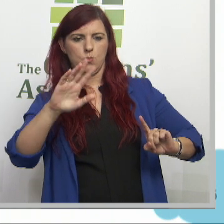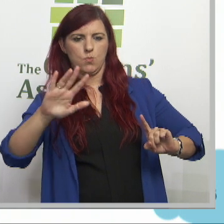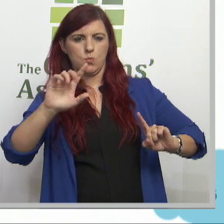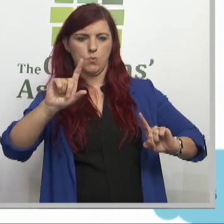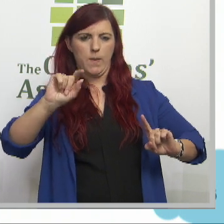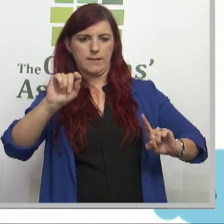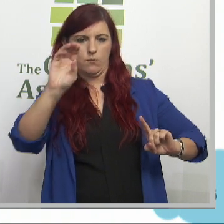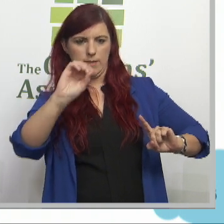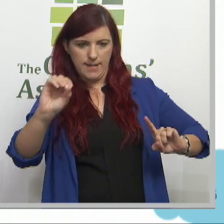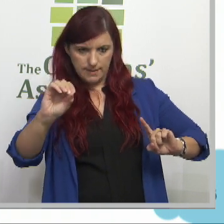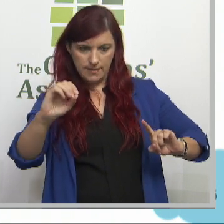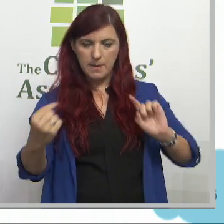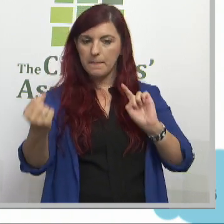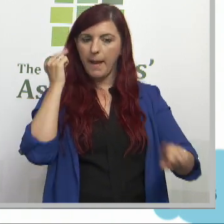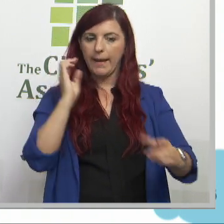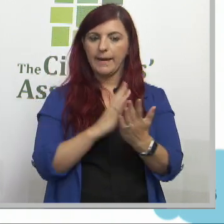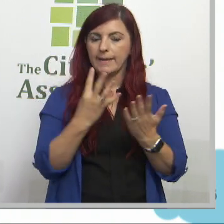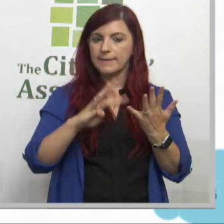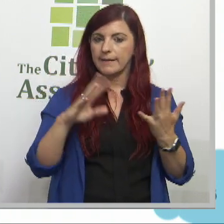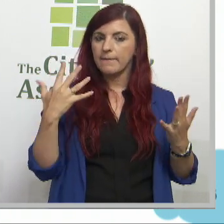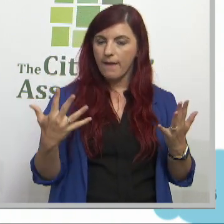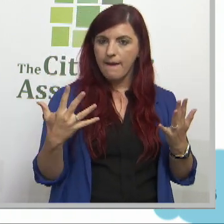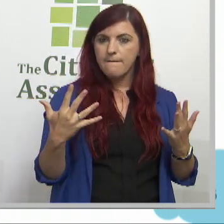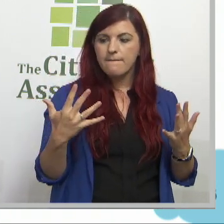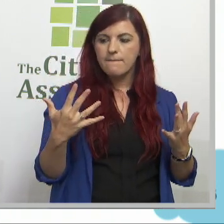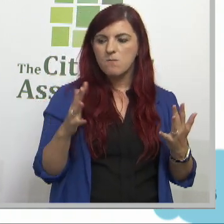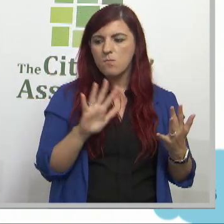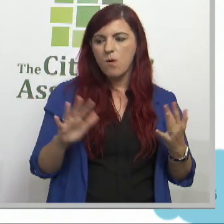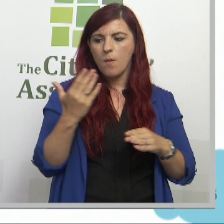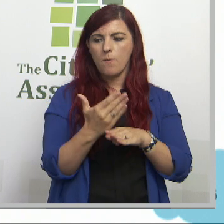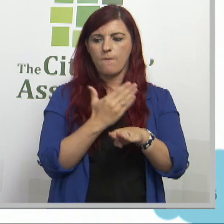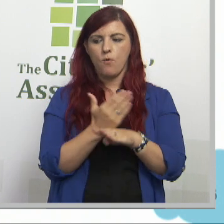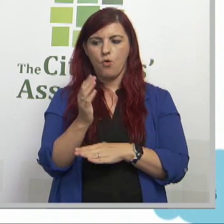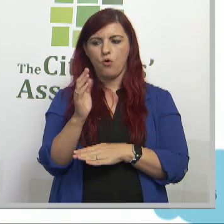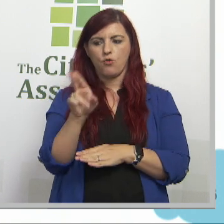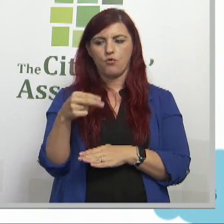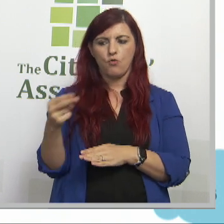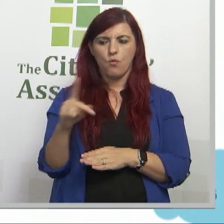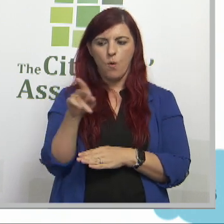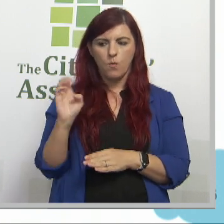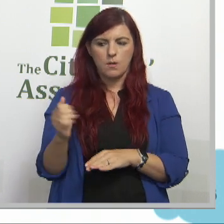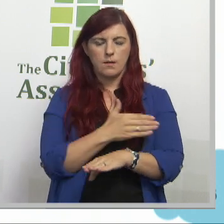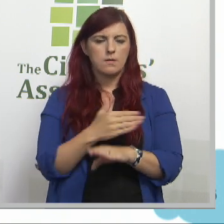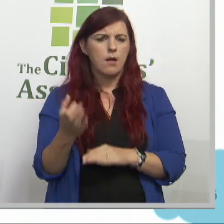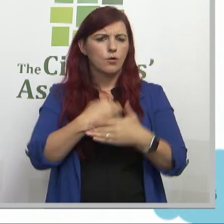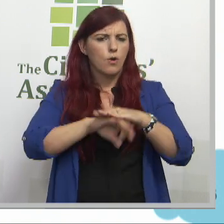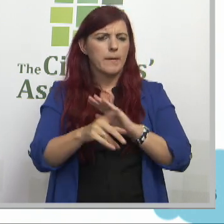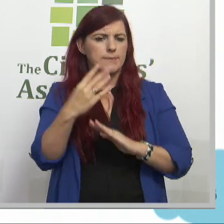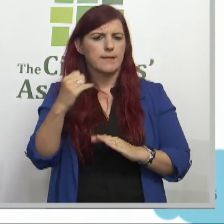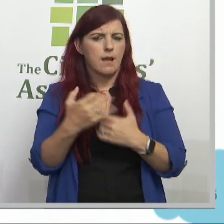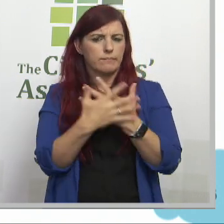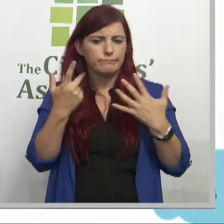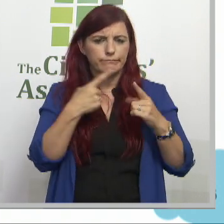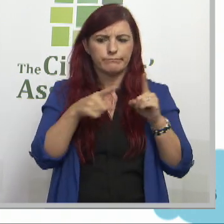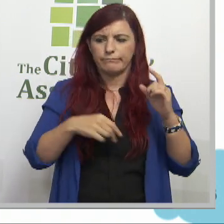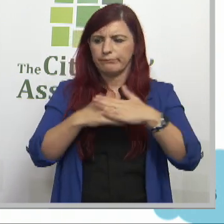they would have faced. Back in 1995, when before the Eurozone started, governments would have had very different interest rates on the